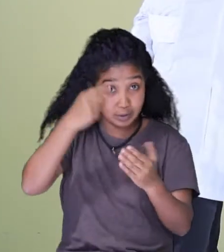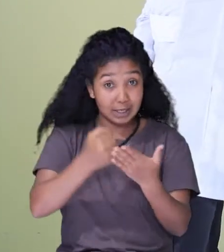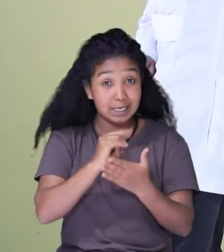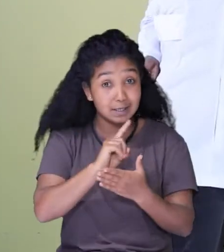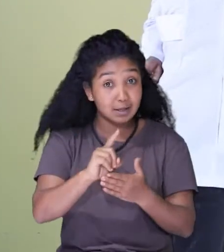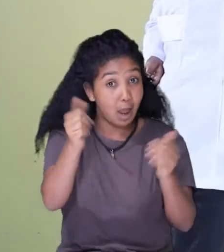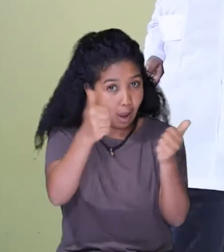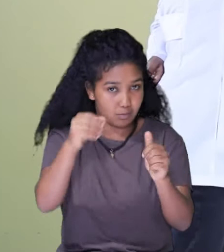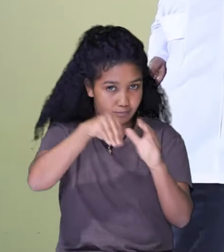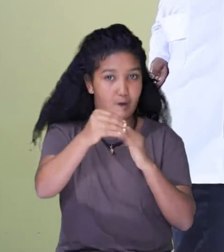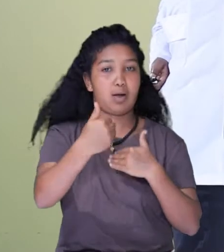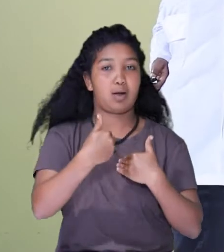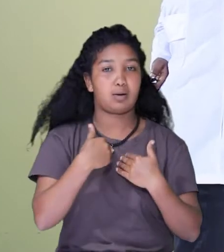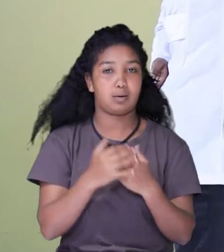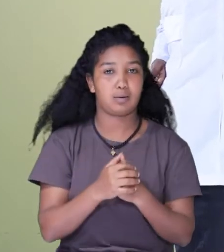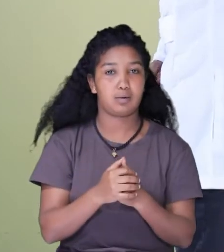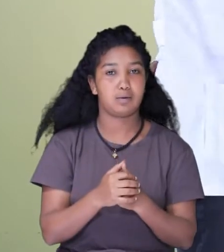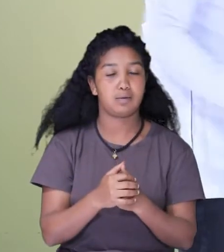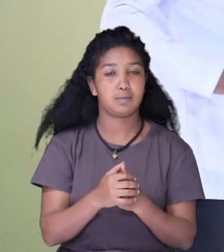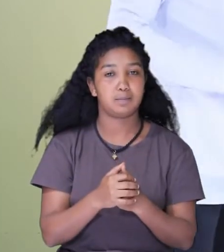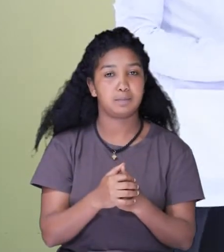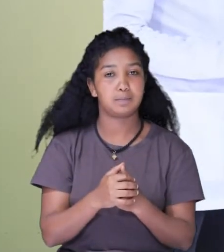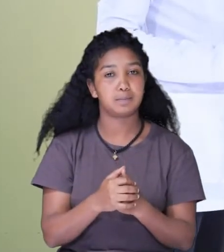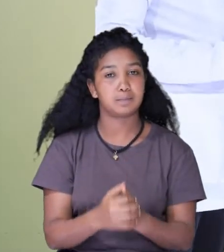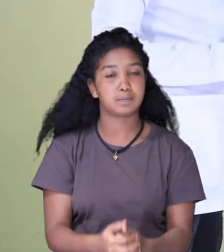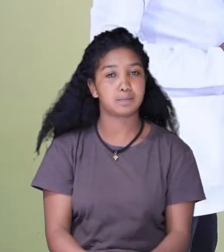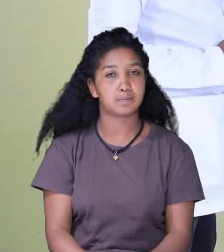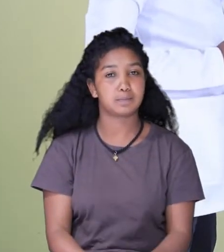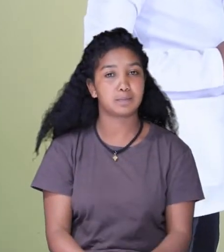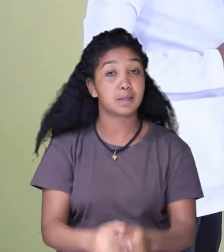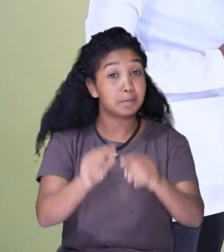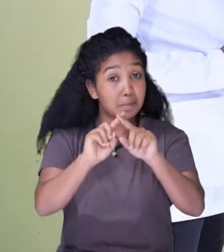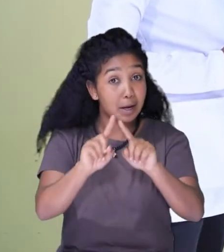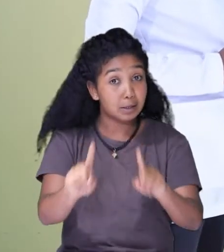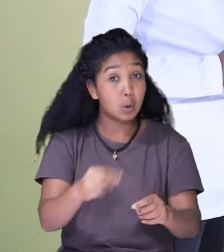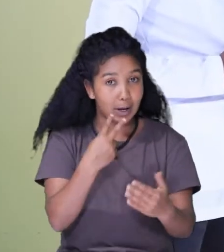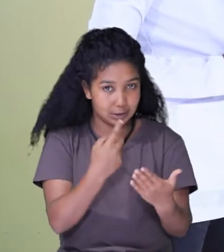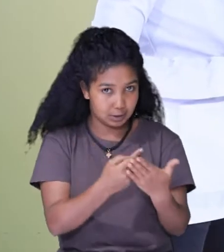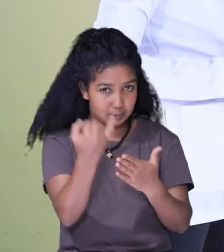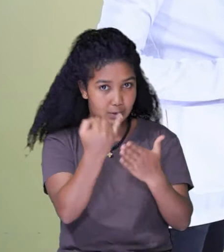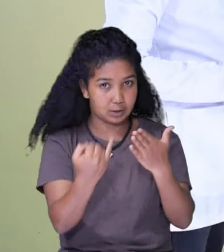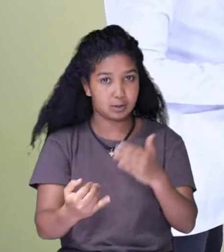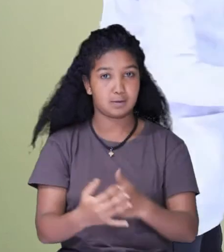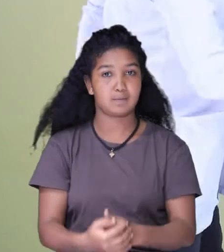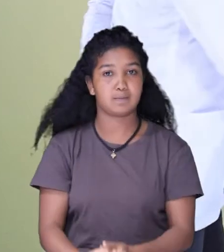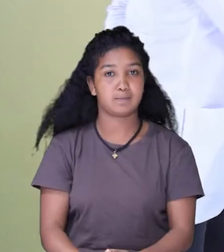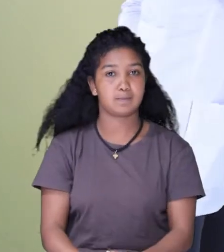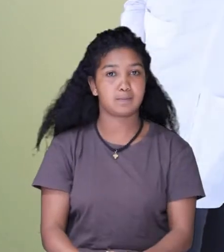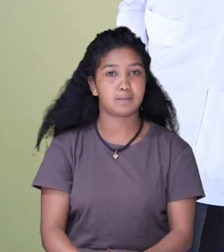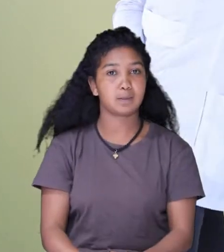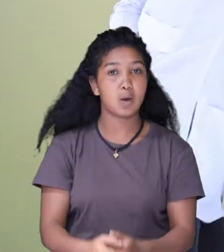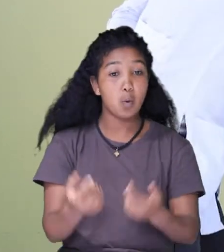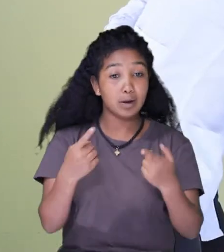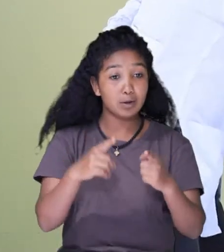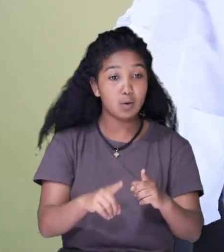there is air inside the bell. But look at this one, students.